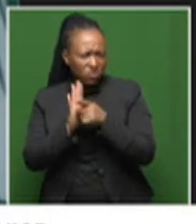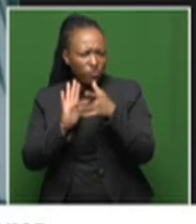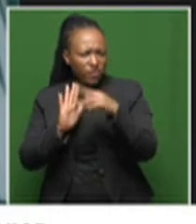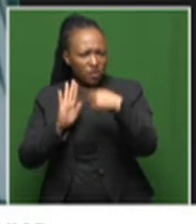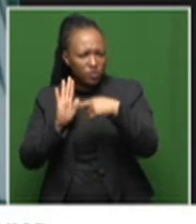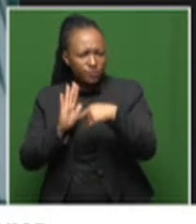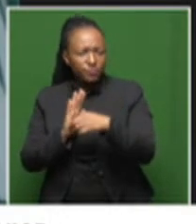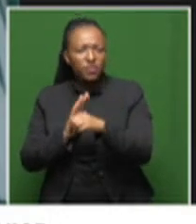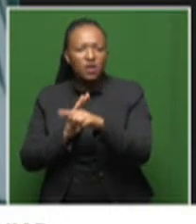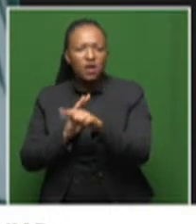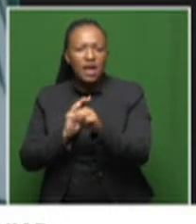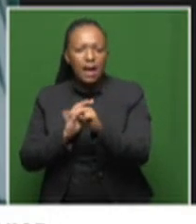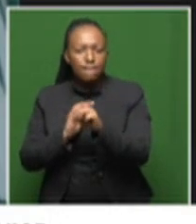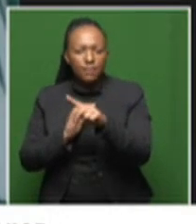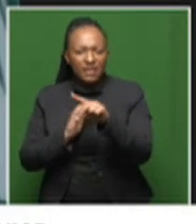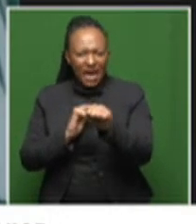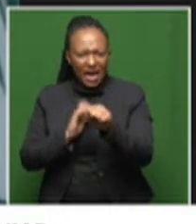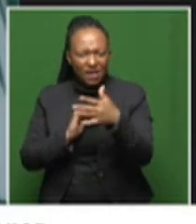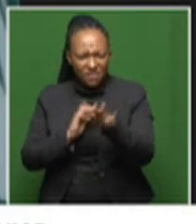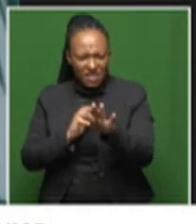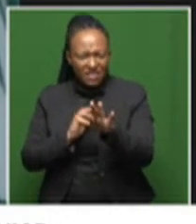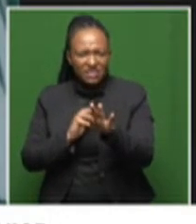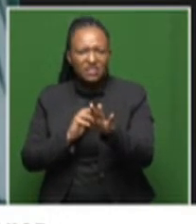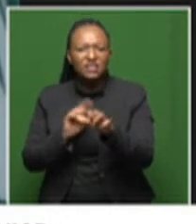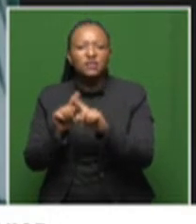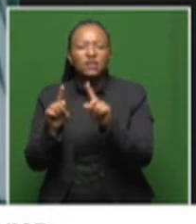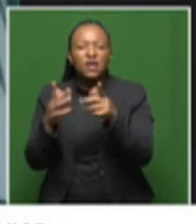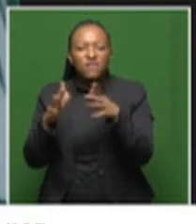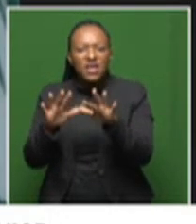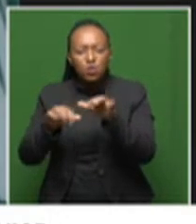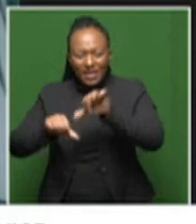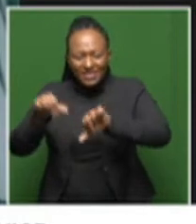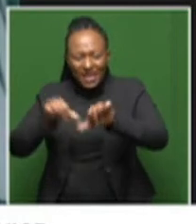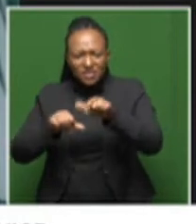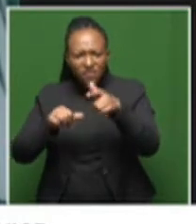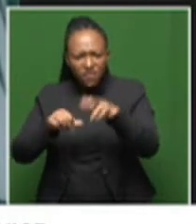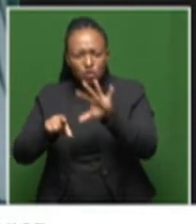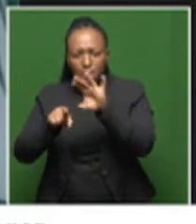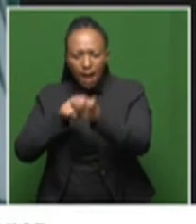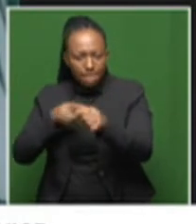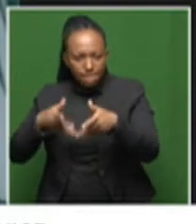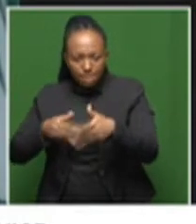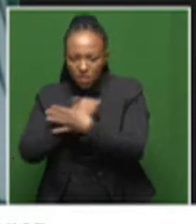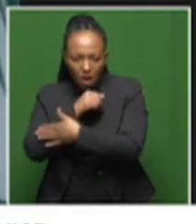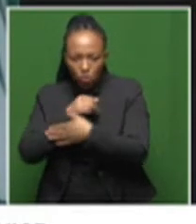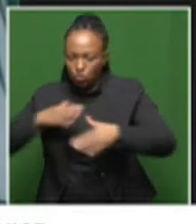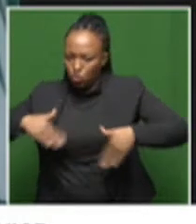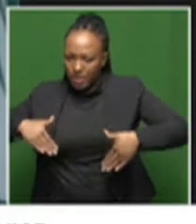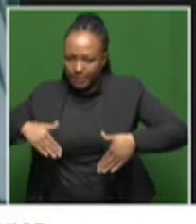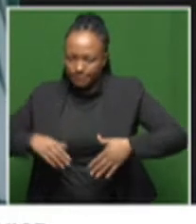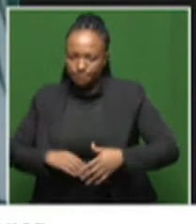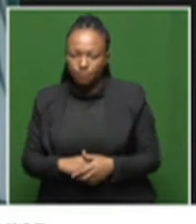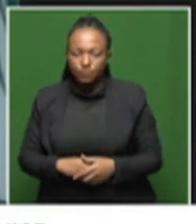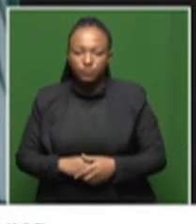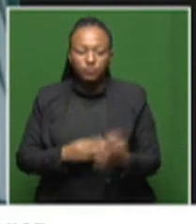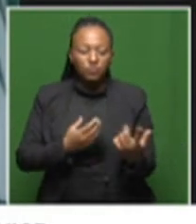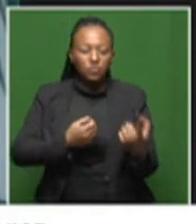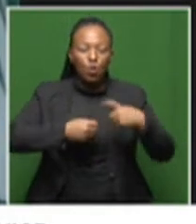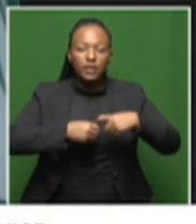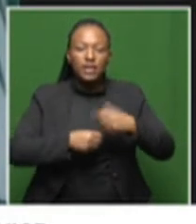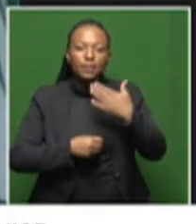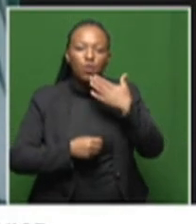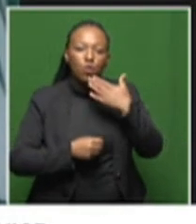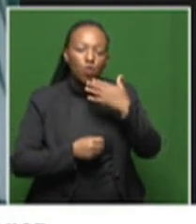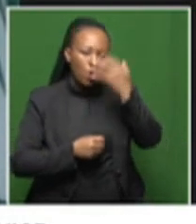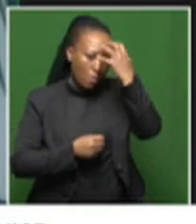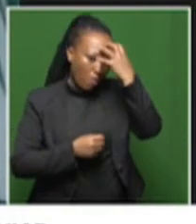the Lambda variant has not been picked up yet by a scientist in the country. We are joined in this briefing by